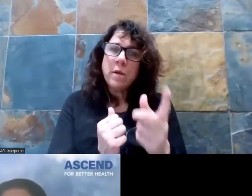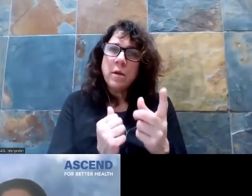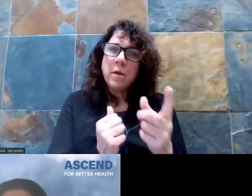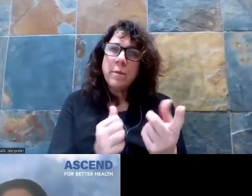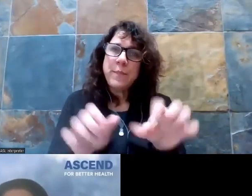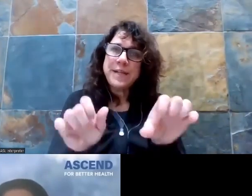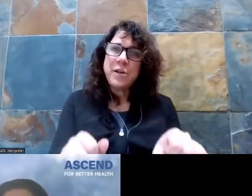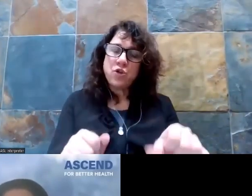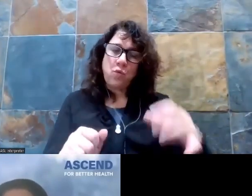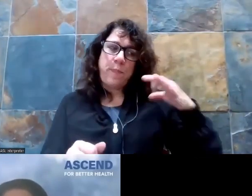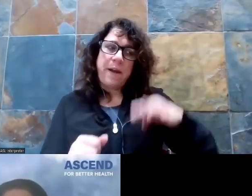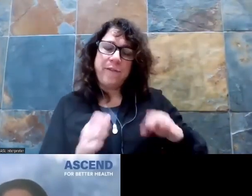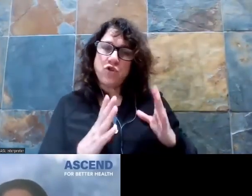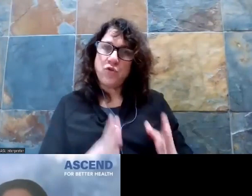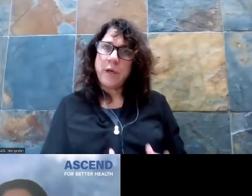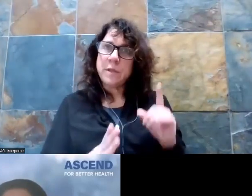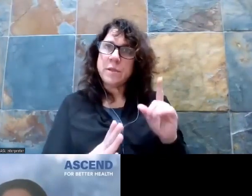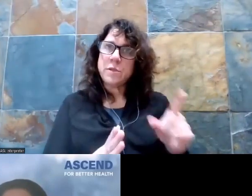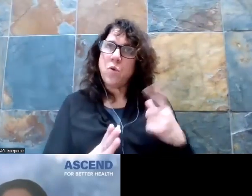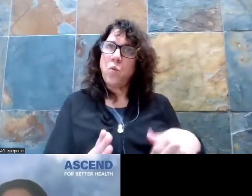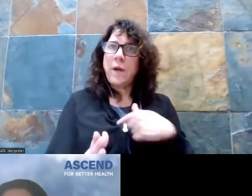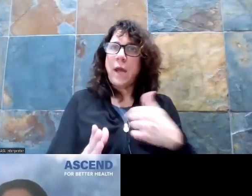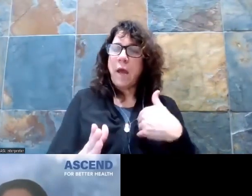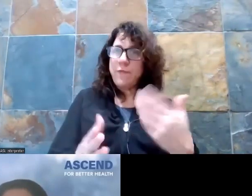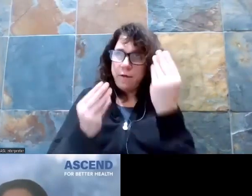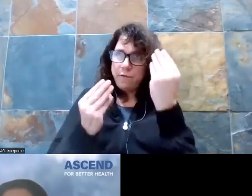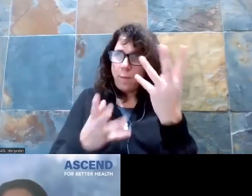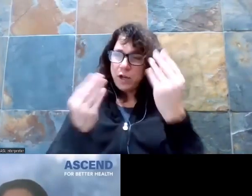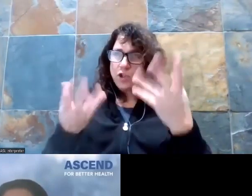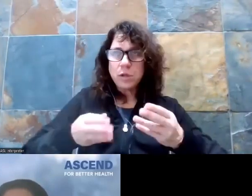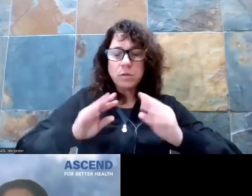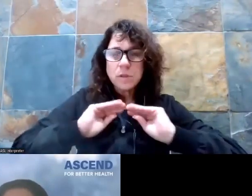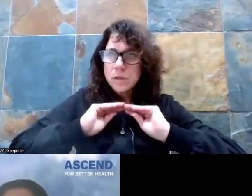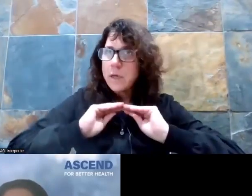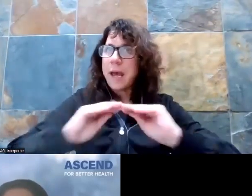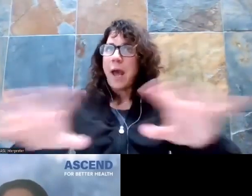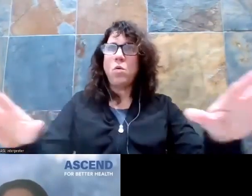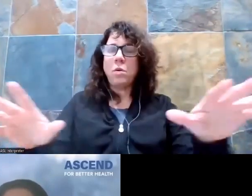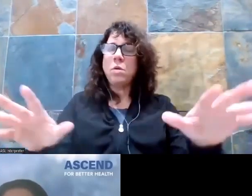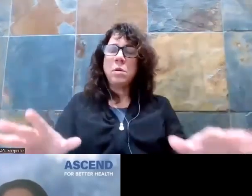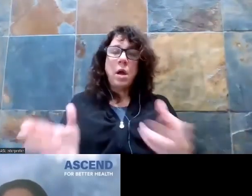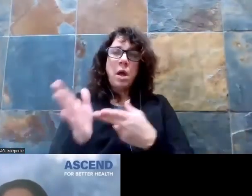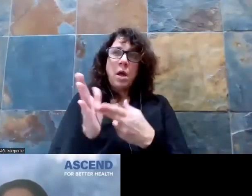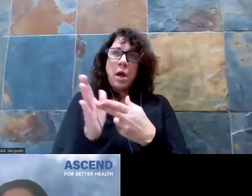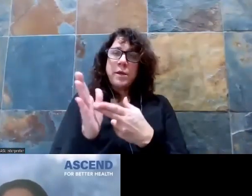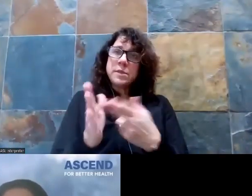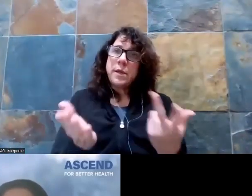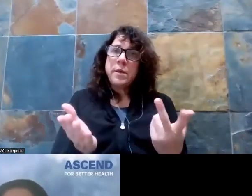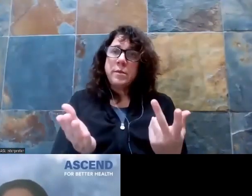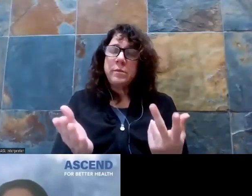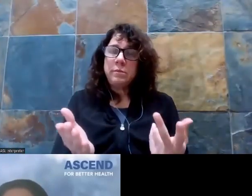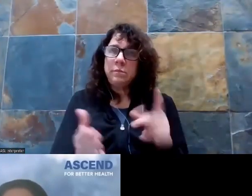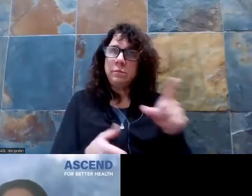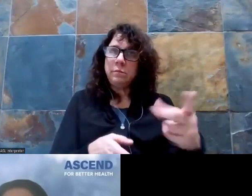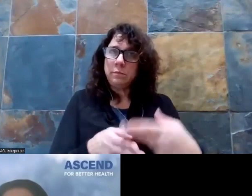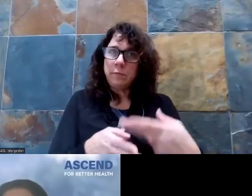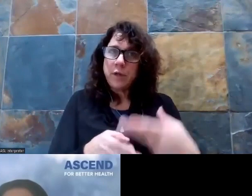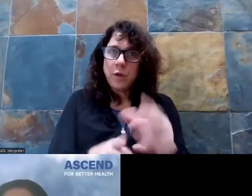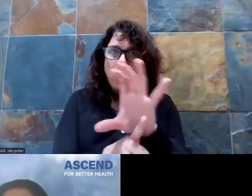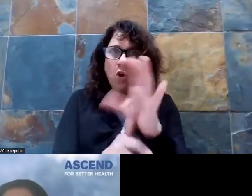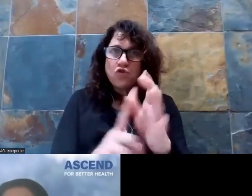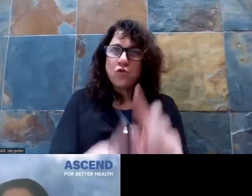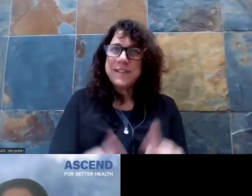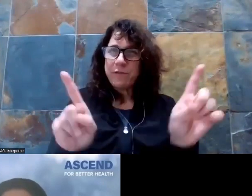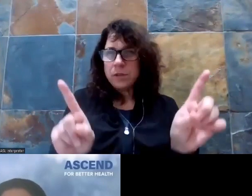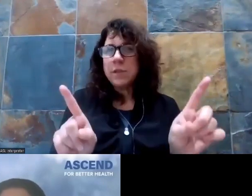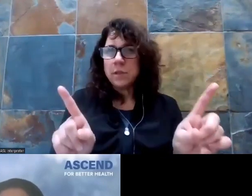potential beneficiaries so that, again, we get that information out? And frankly, you know, you mentioned the cultural